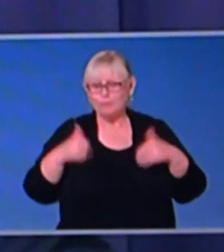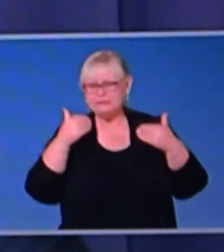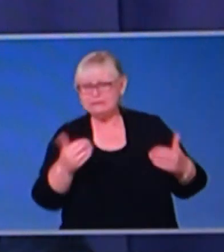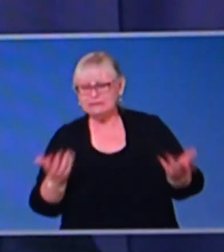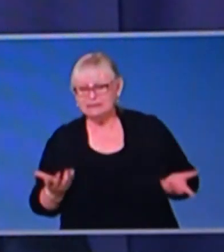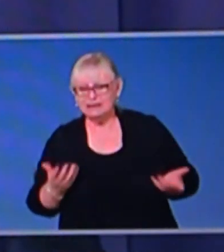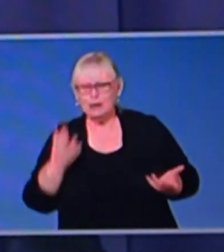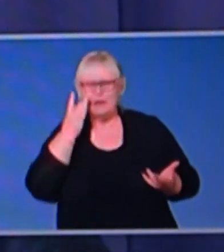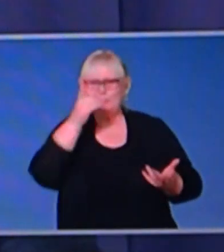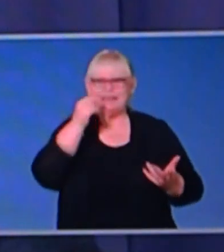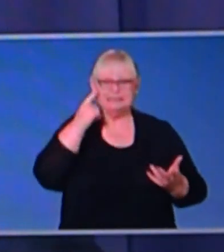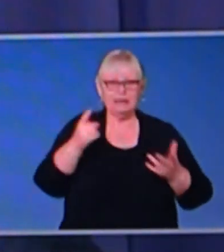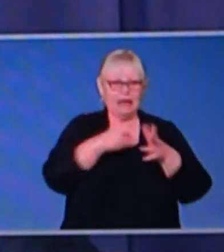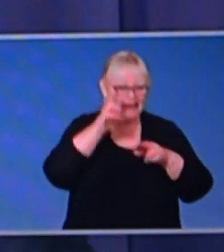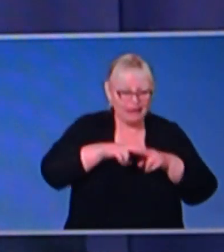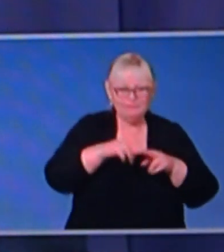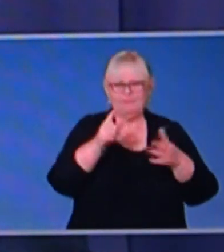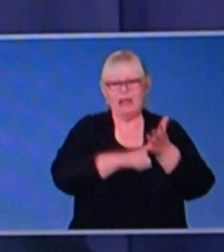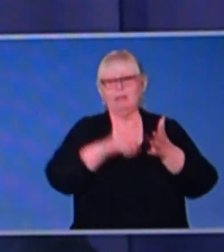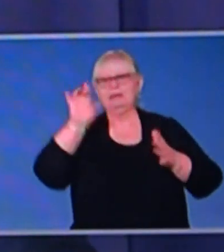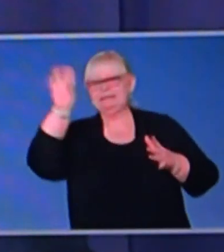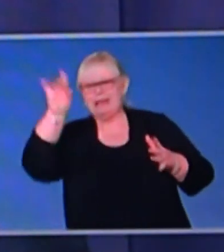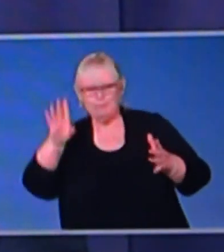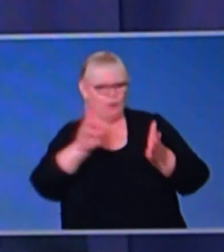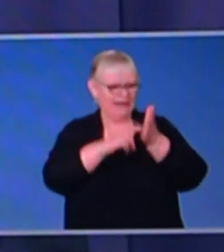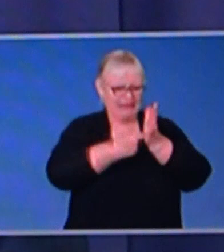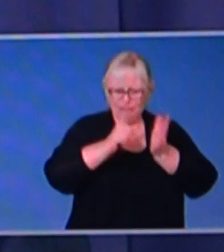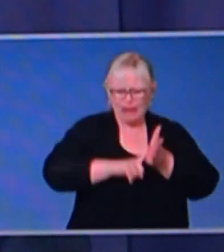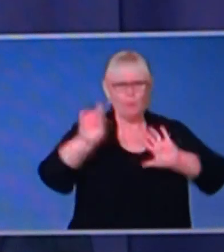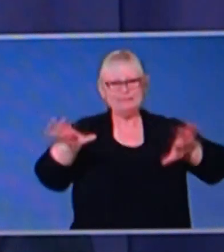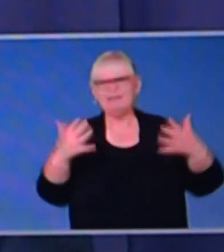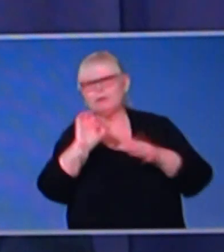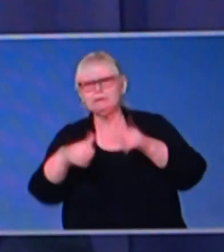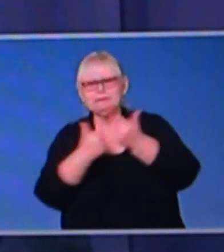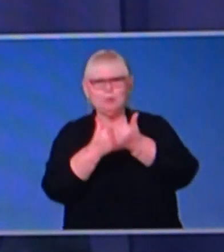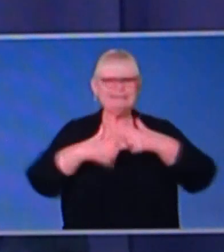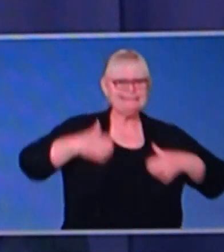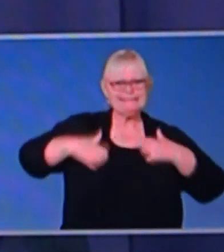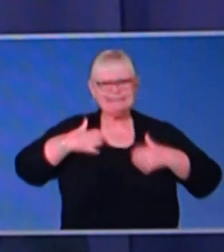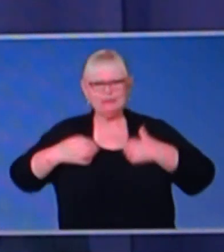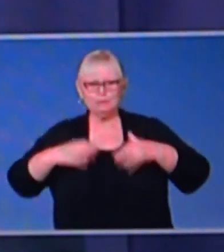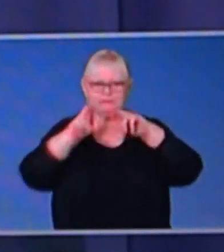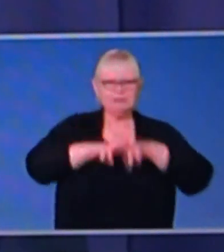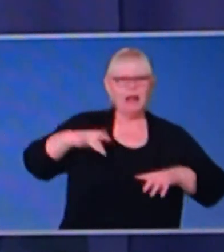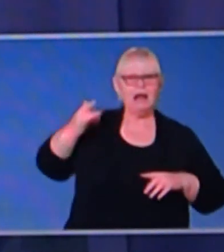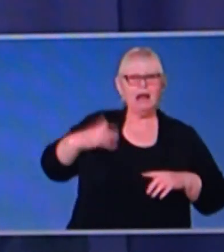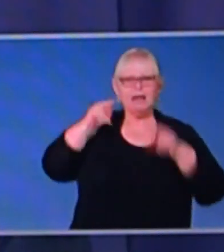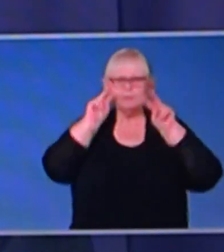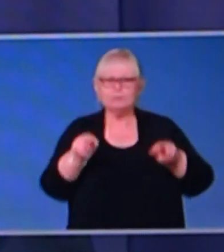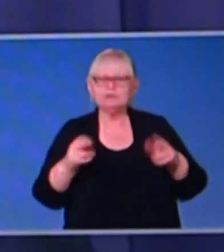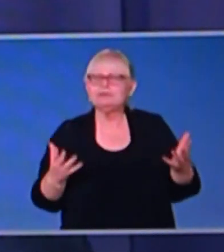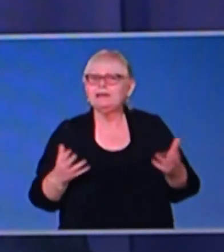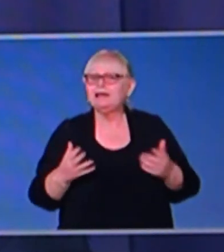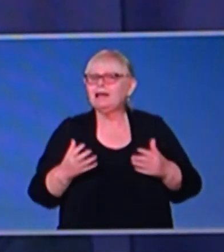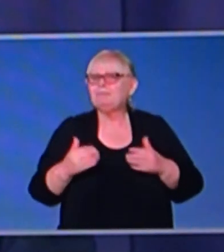can see whether it's the AFL, the netball or the NRL or whatever code it is they support, and being able to watch that again. But I can't see them